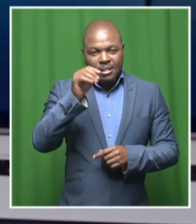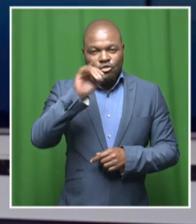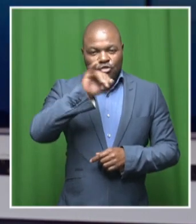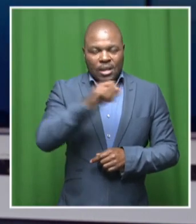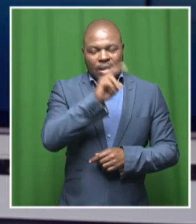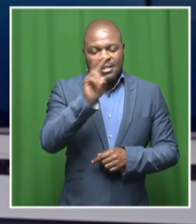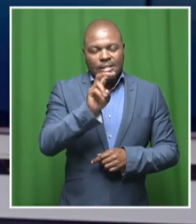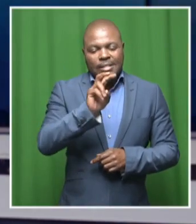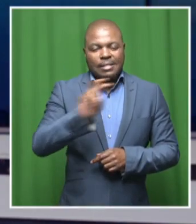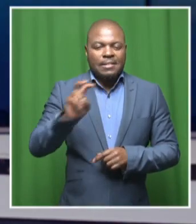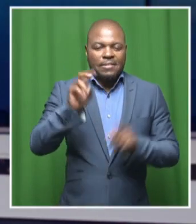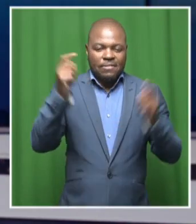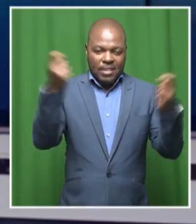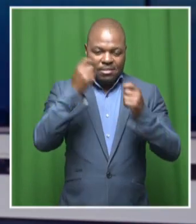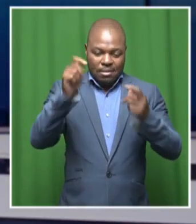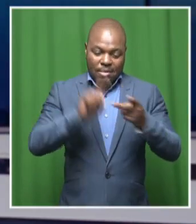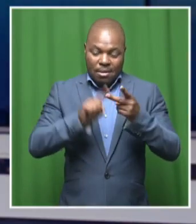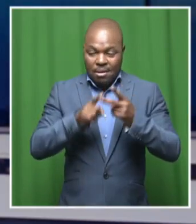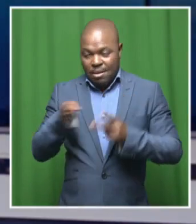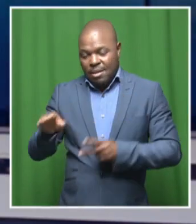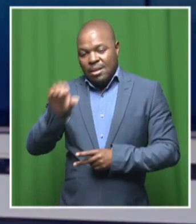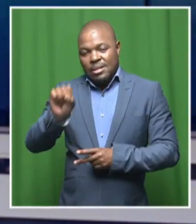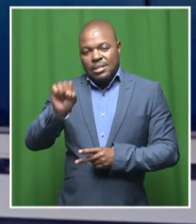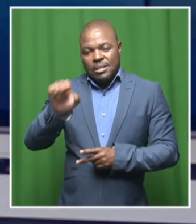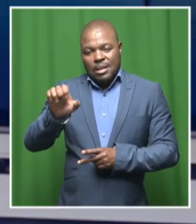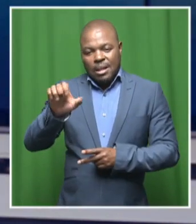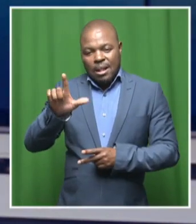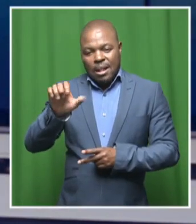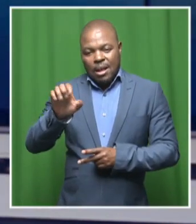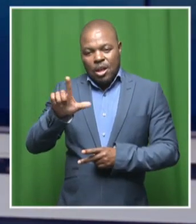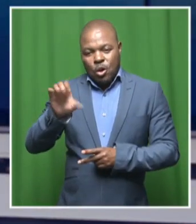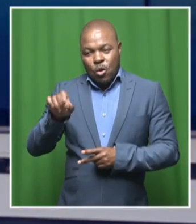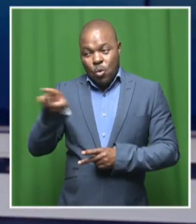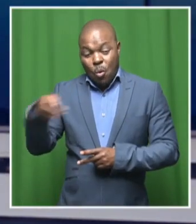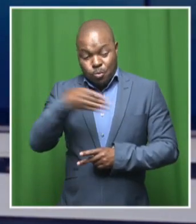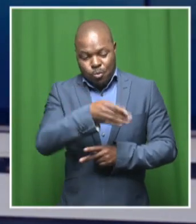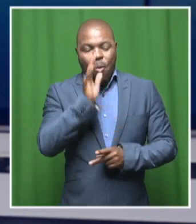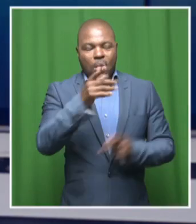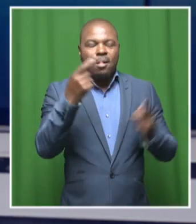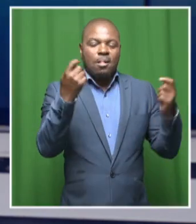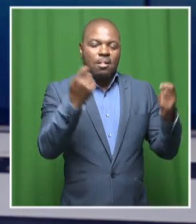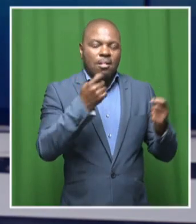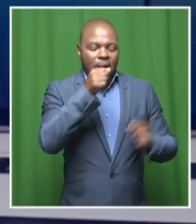KwaZulu-Natal. And also in studio we had Selaelo Selota, will be one of the performing artists. So go